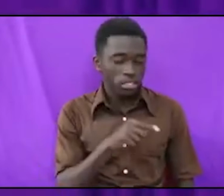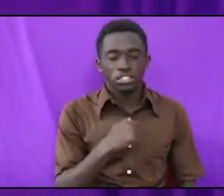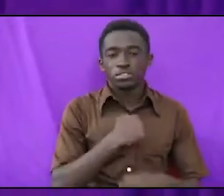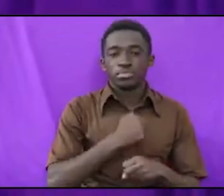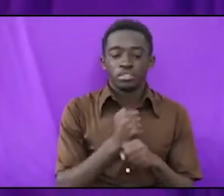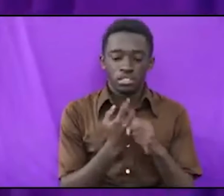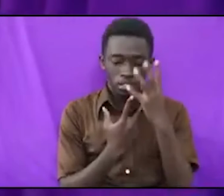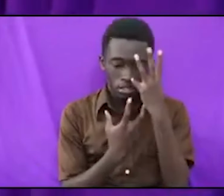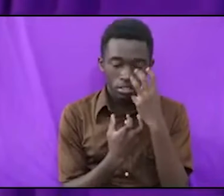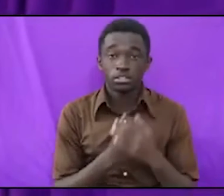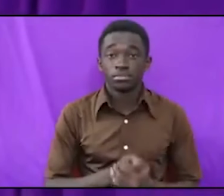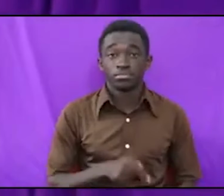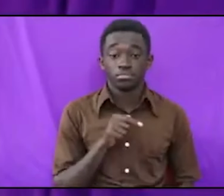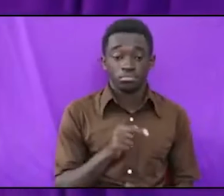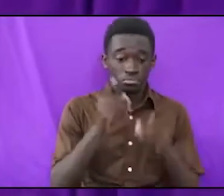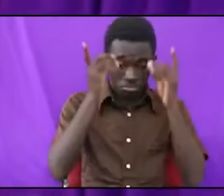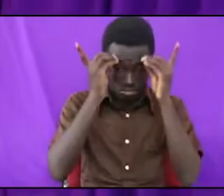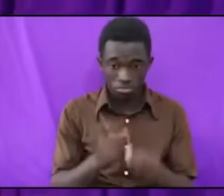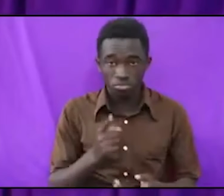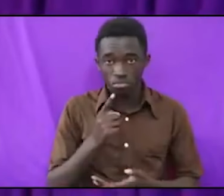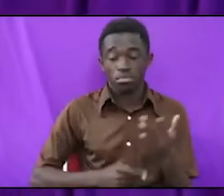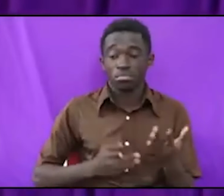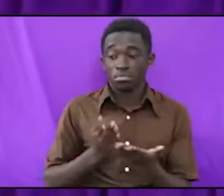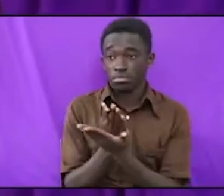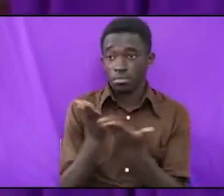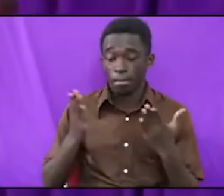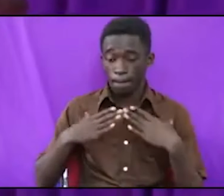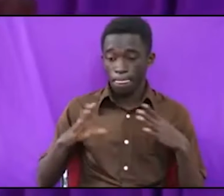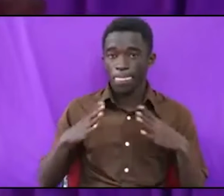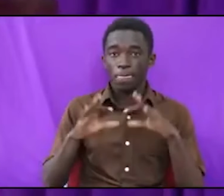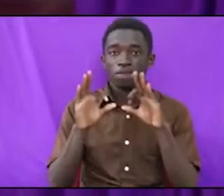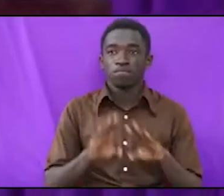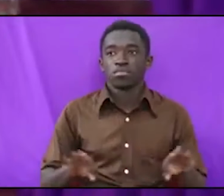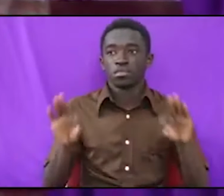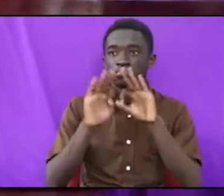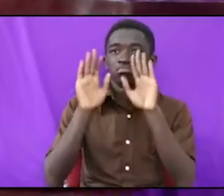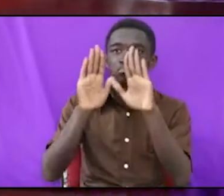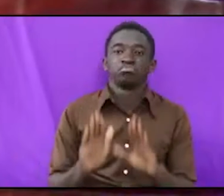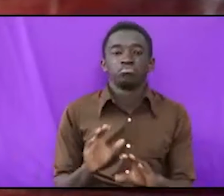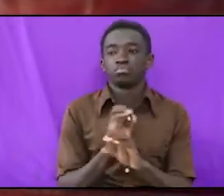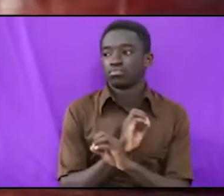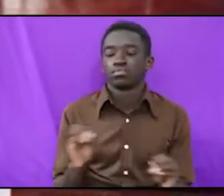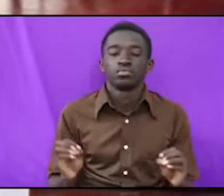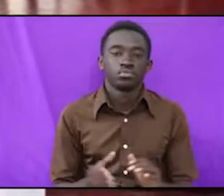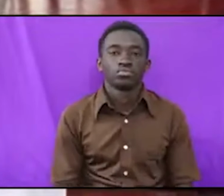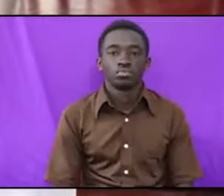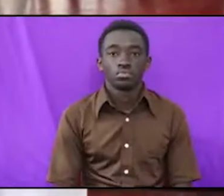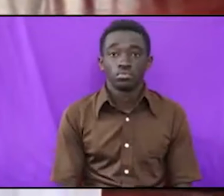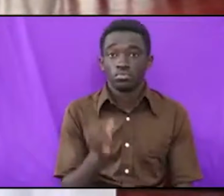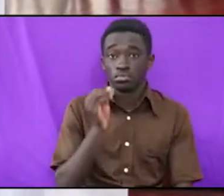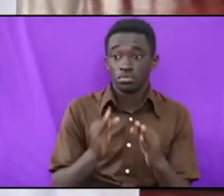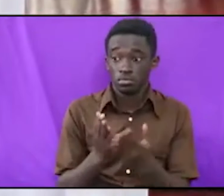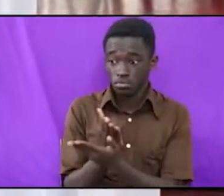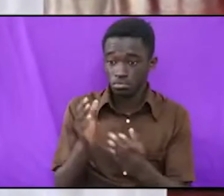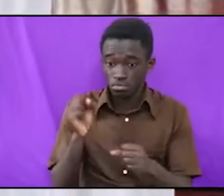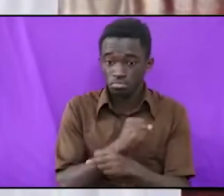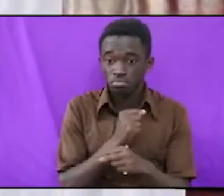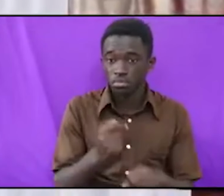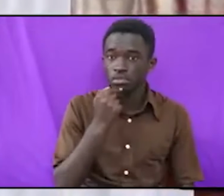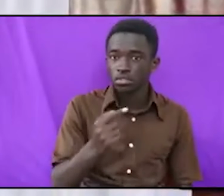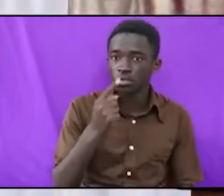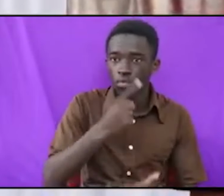he decided, these people are of no use. They are not good. If they cannot tell me what my